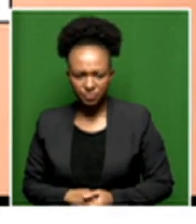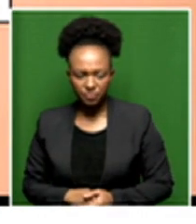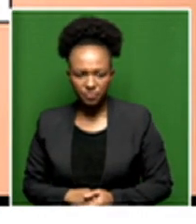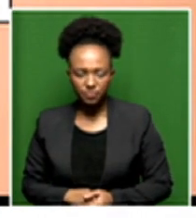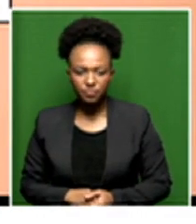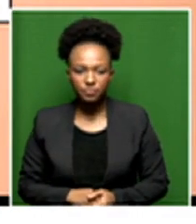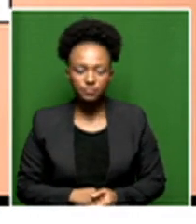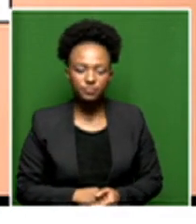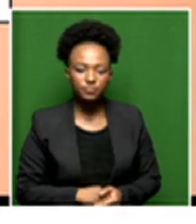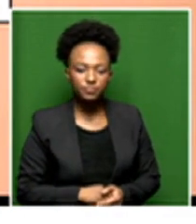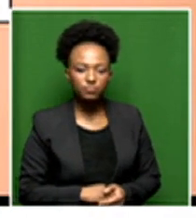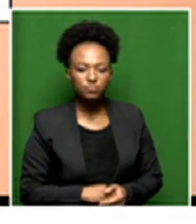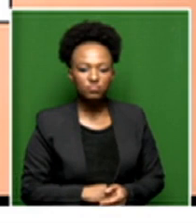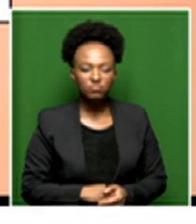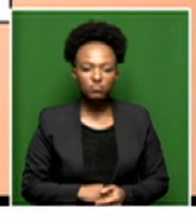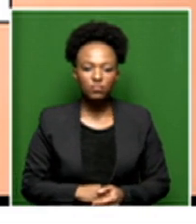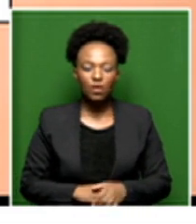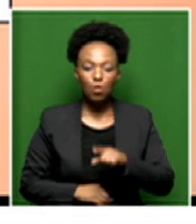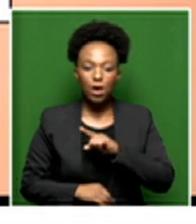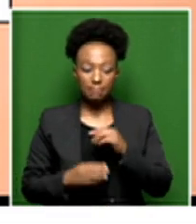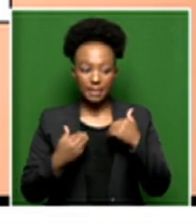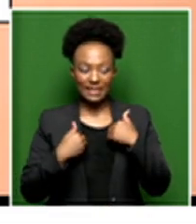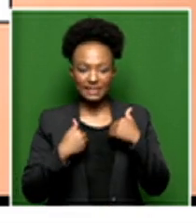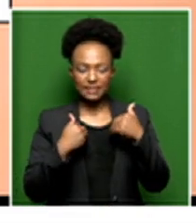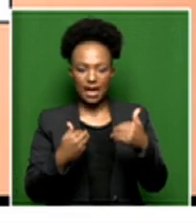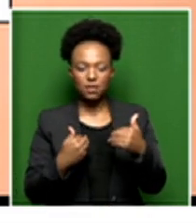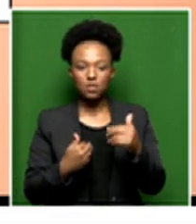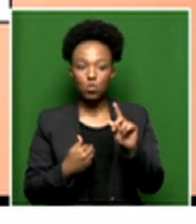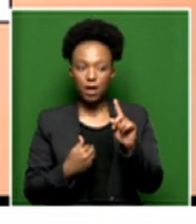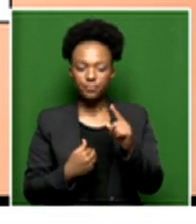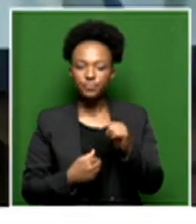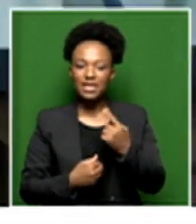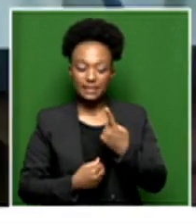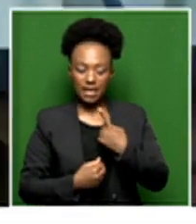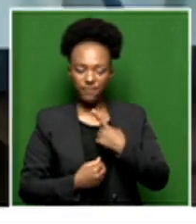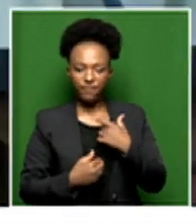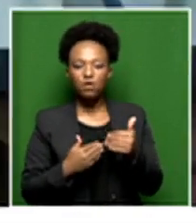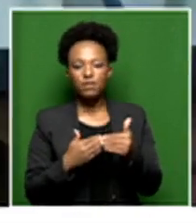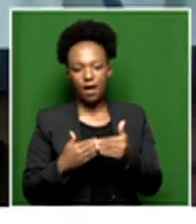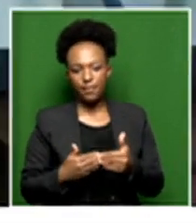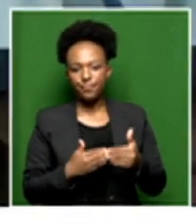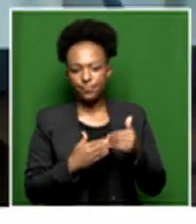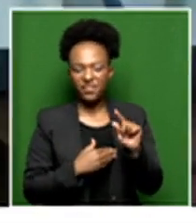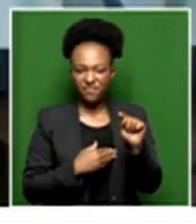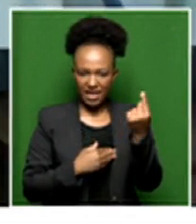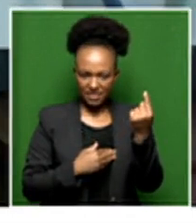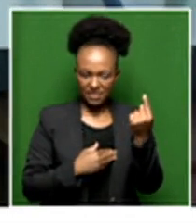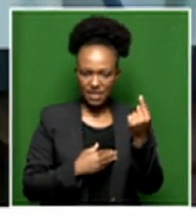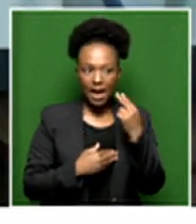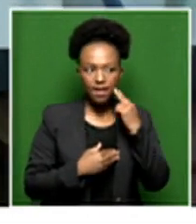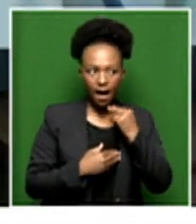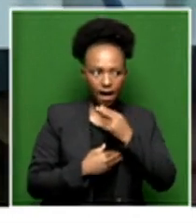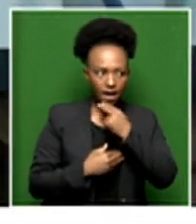So I think it begins with understanding that self-care is essential, that it's not a nice to have, but it's a need to